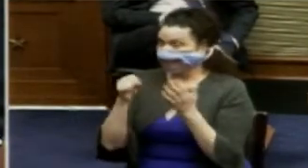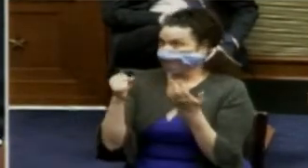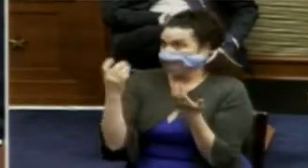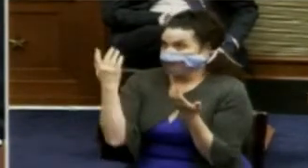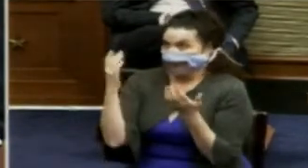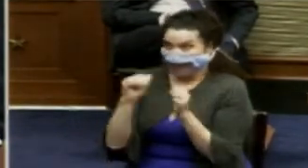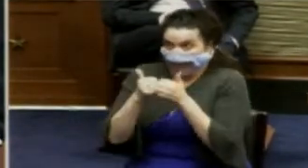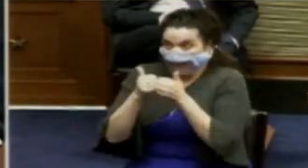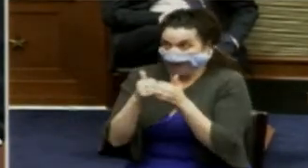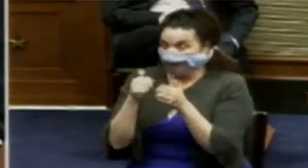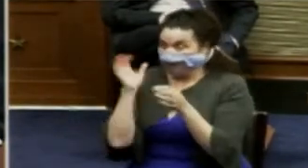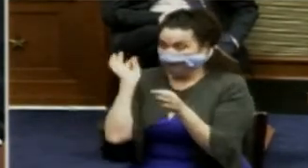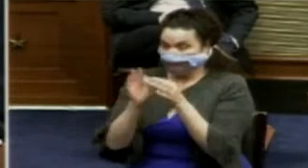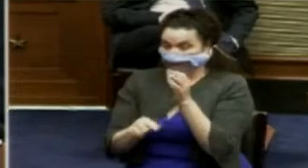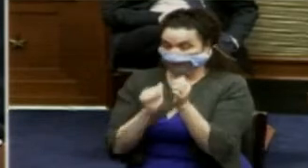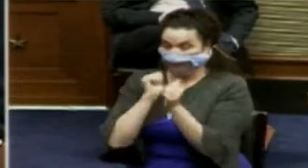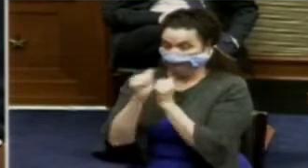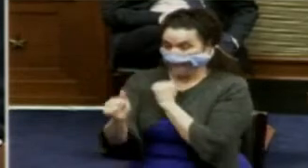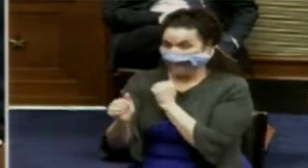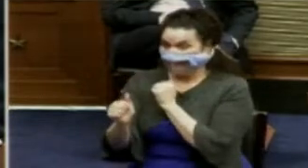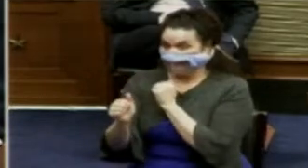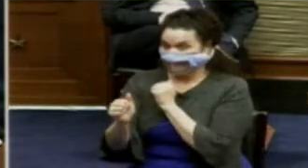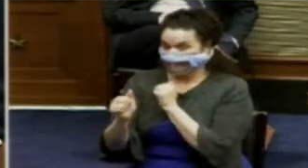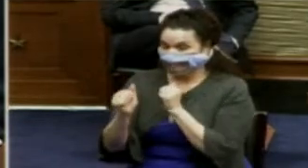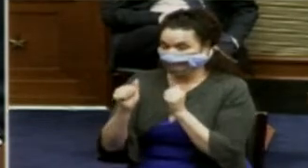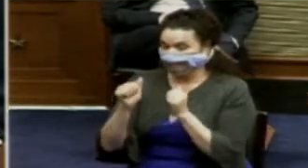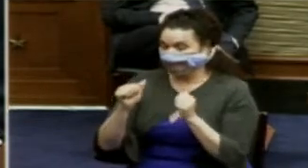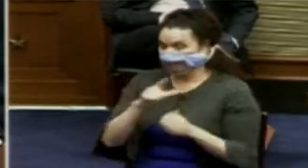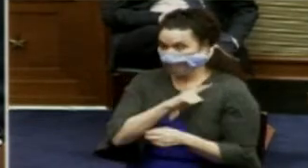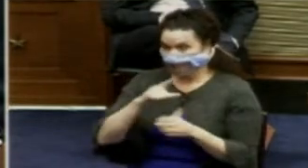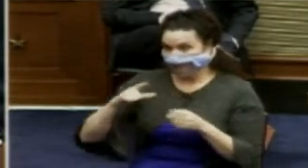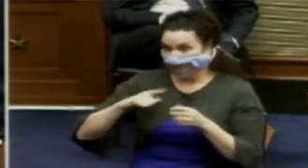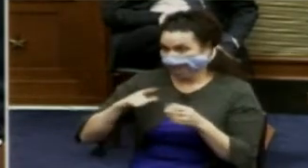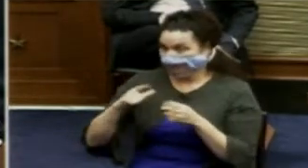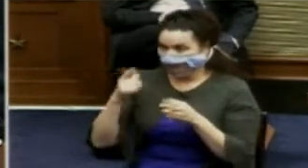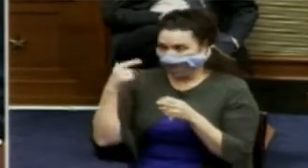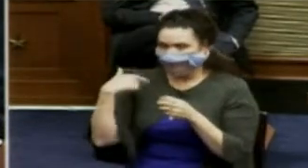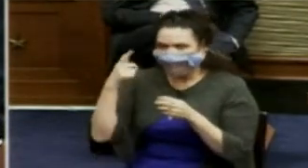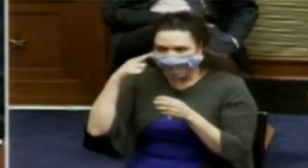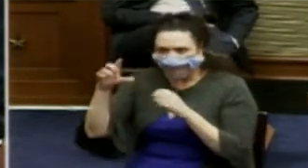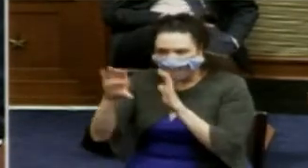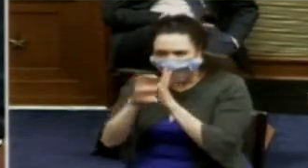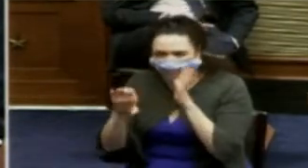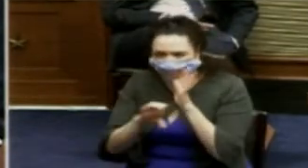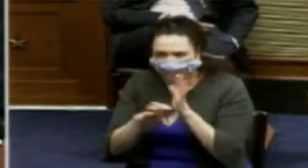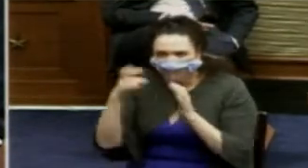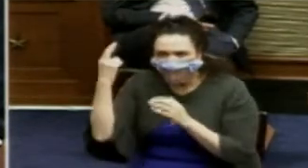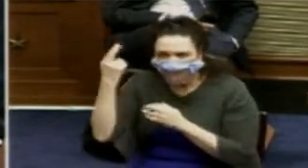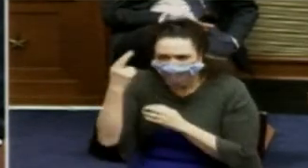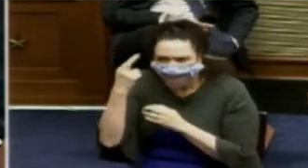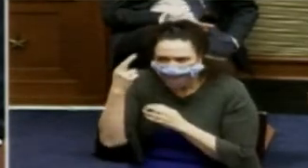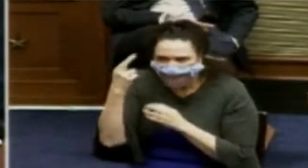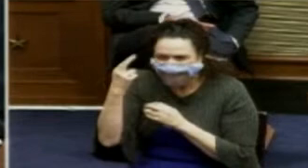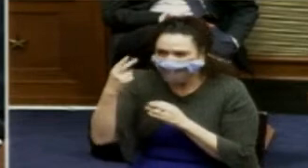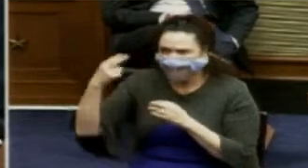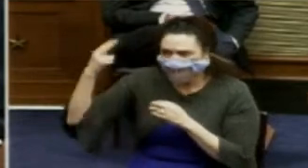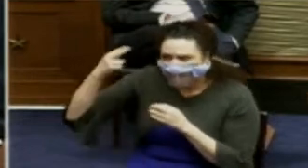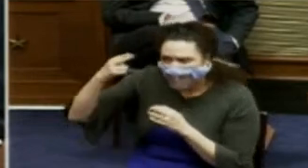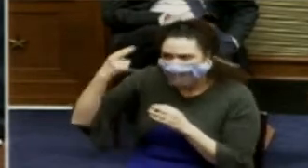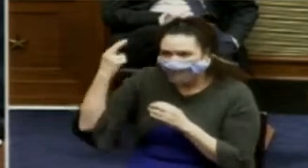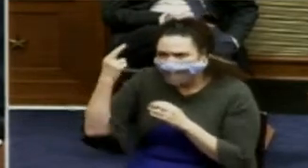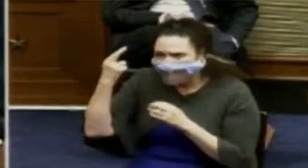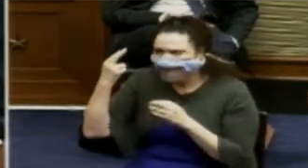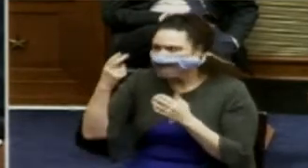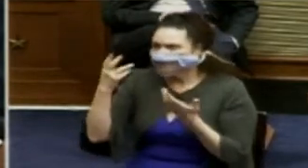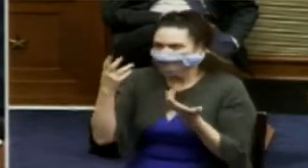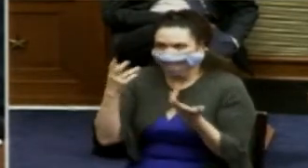historical, practical, and most importantly, constitutional reasons? The answer is resoundingly no. Now,